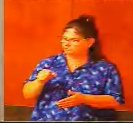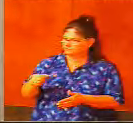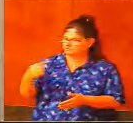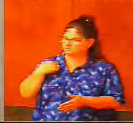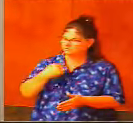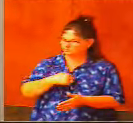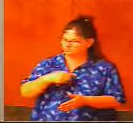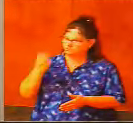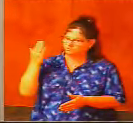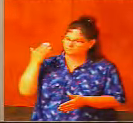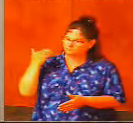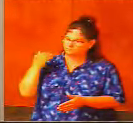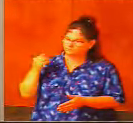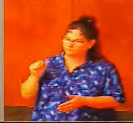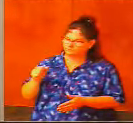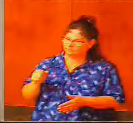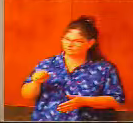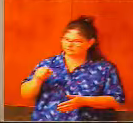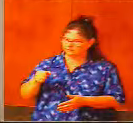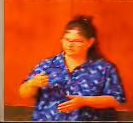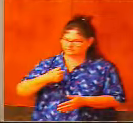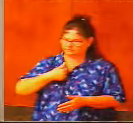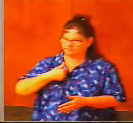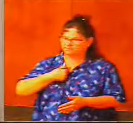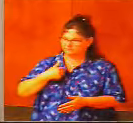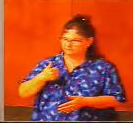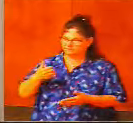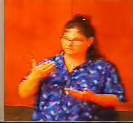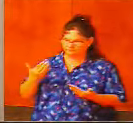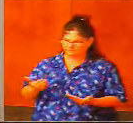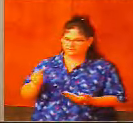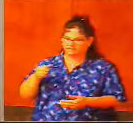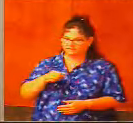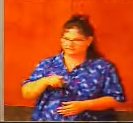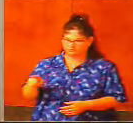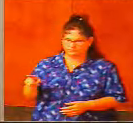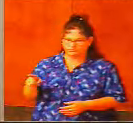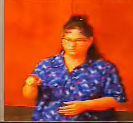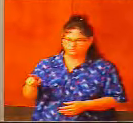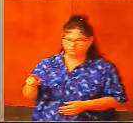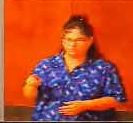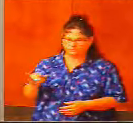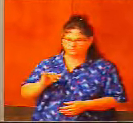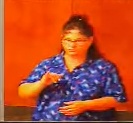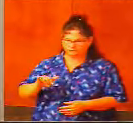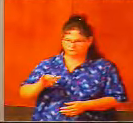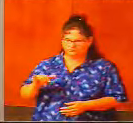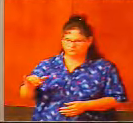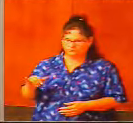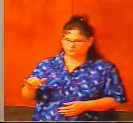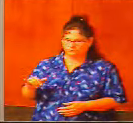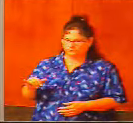we were. Yes, I was. Yes, you were.